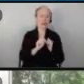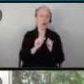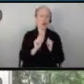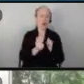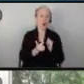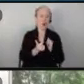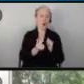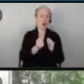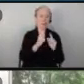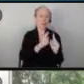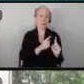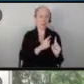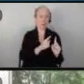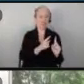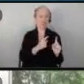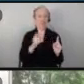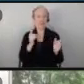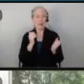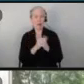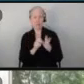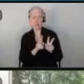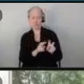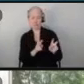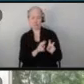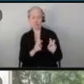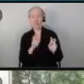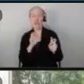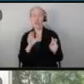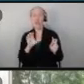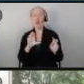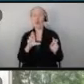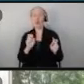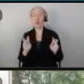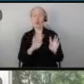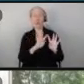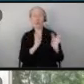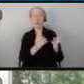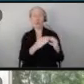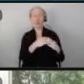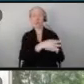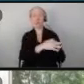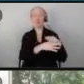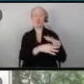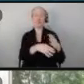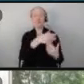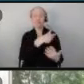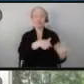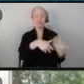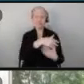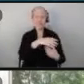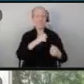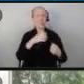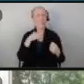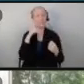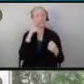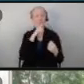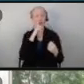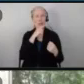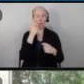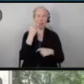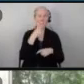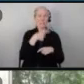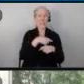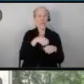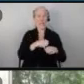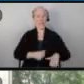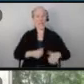will simulate a day in the life or days in the life of a particular crew mission. And we'll use a representative mock-up for that